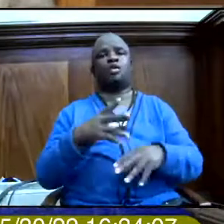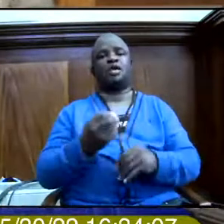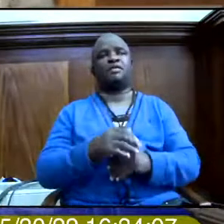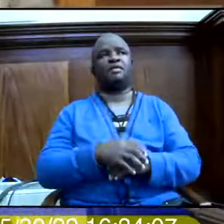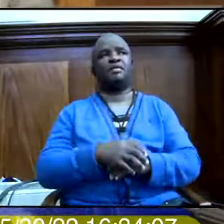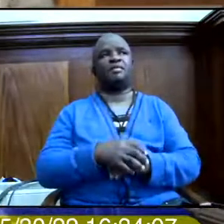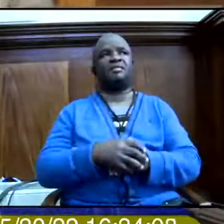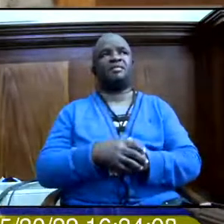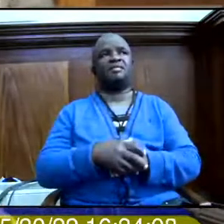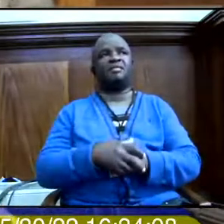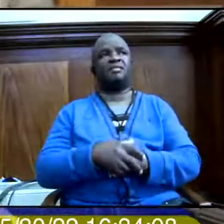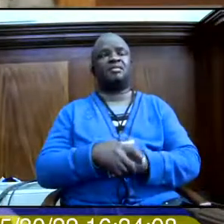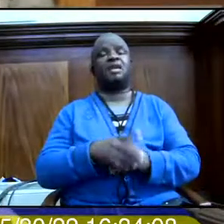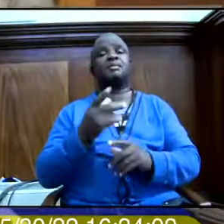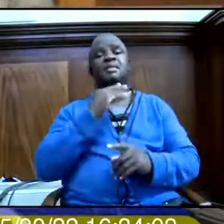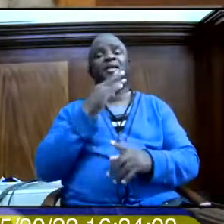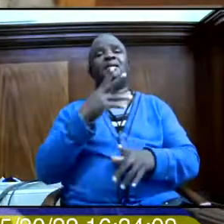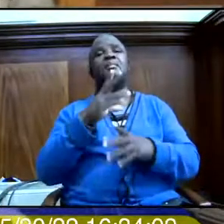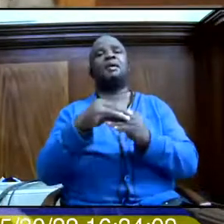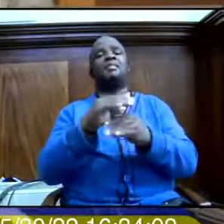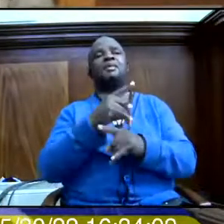you have failed your members